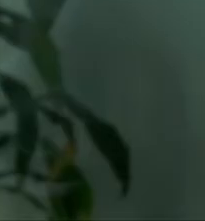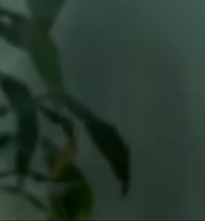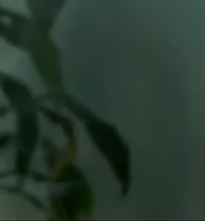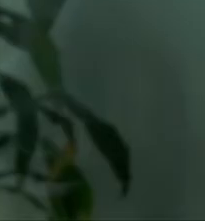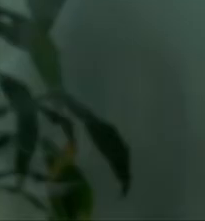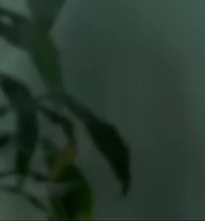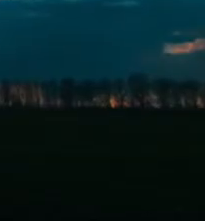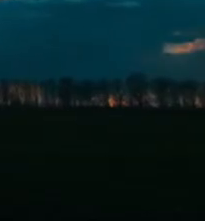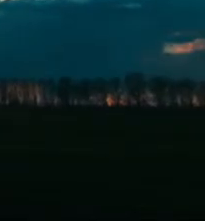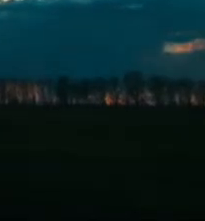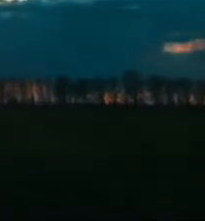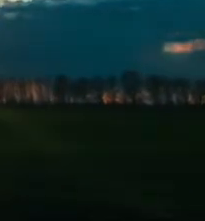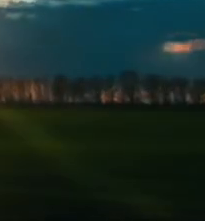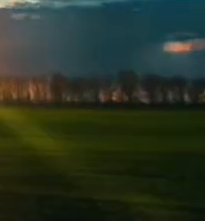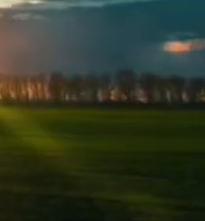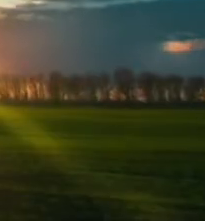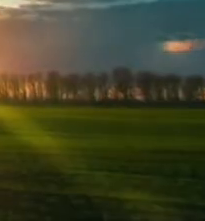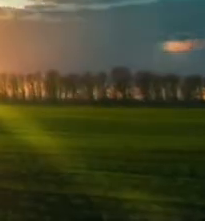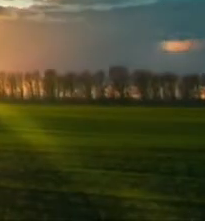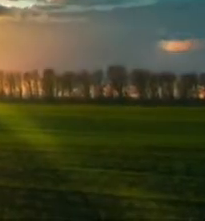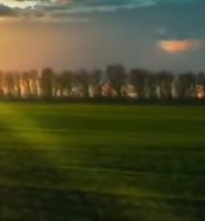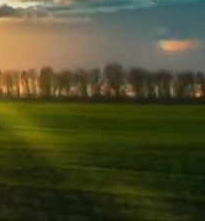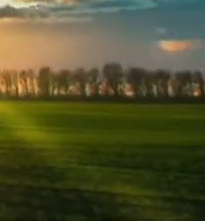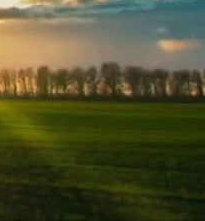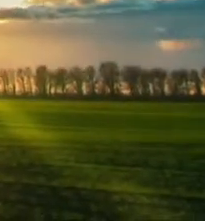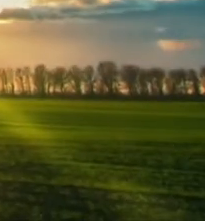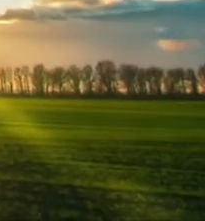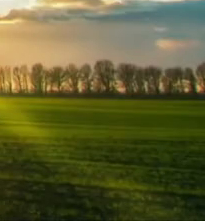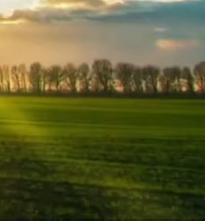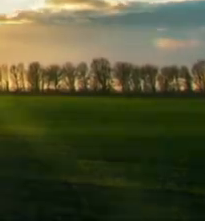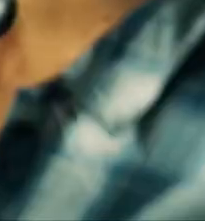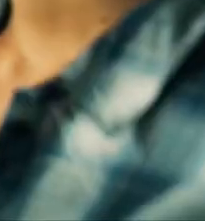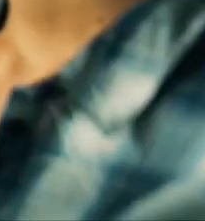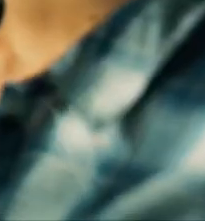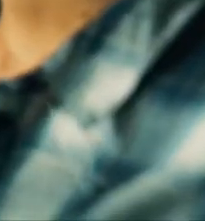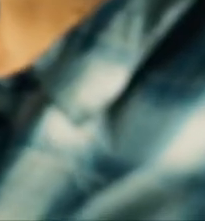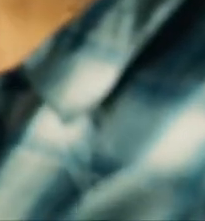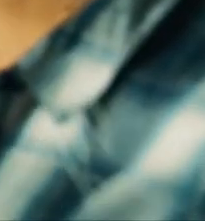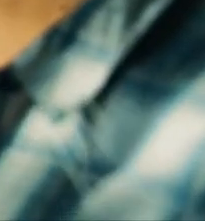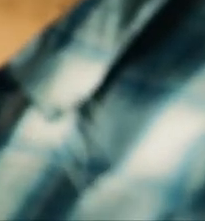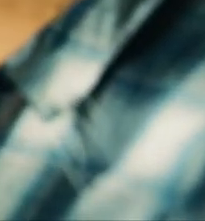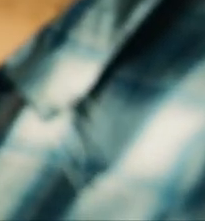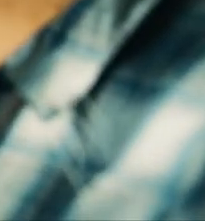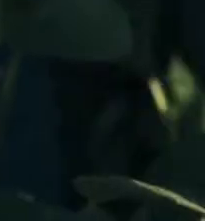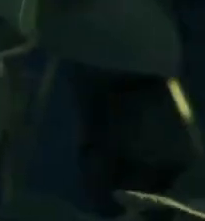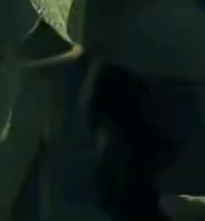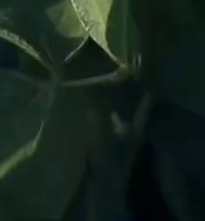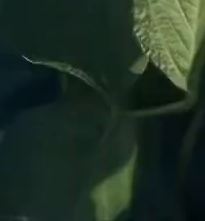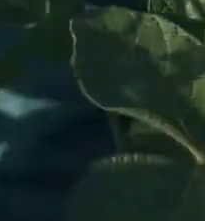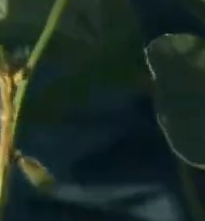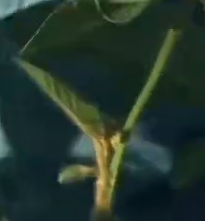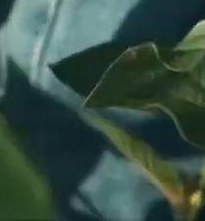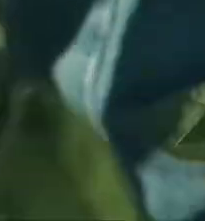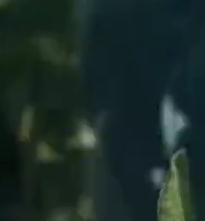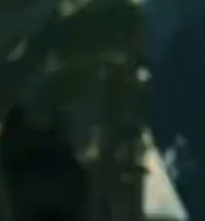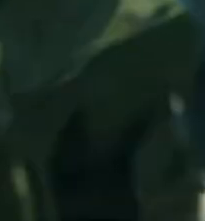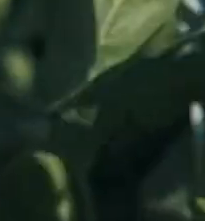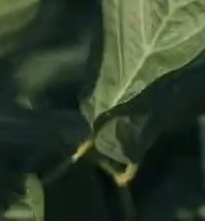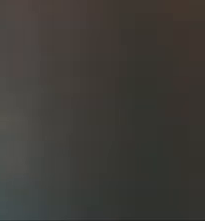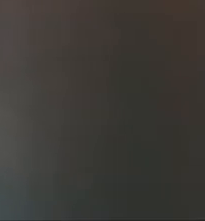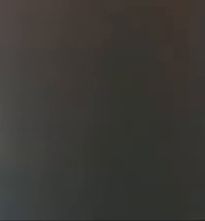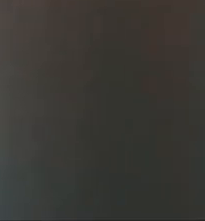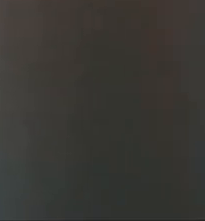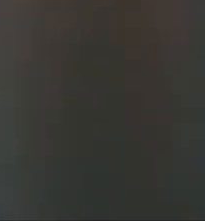protagonists of a more fertile, potent, and thriving future. So this is SLC